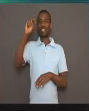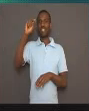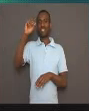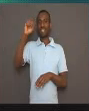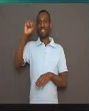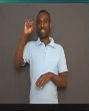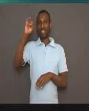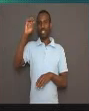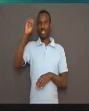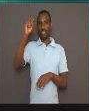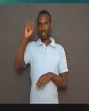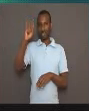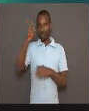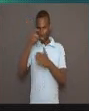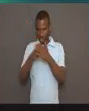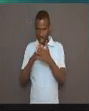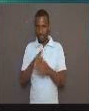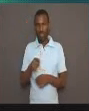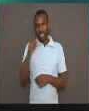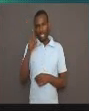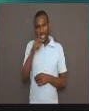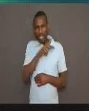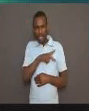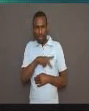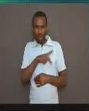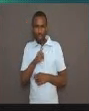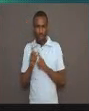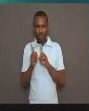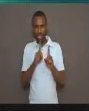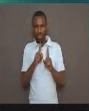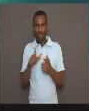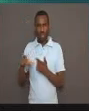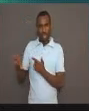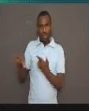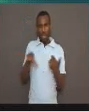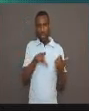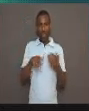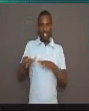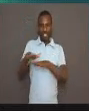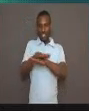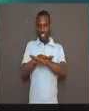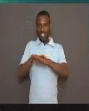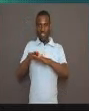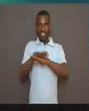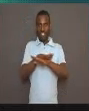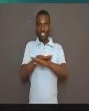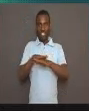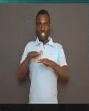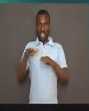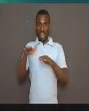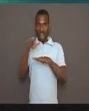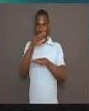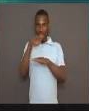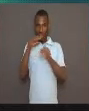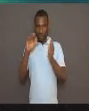Surface tension is a property of a liquid's surface that causes it